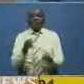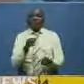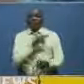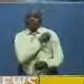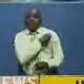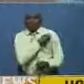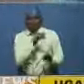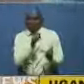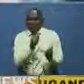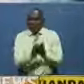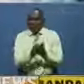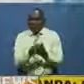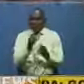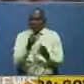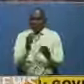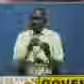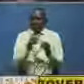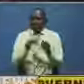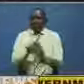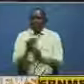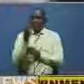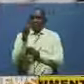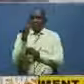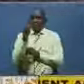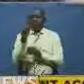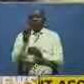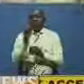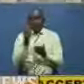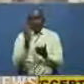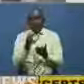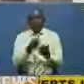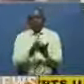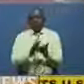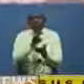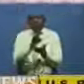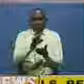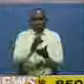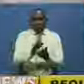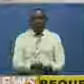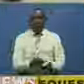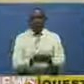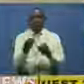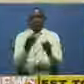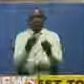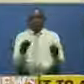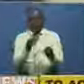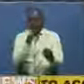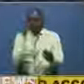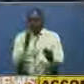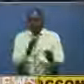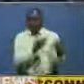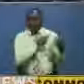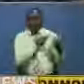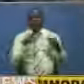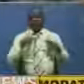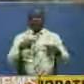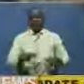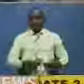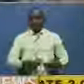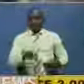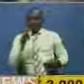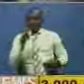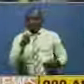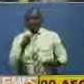each unit will cost over $16 million, covering 15 acres of land. The Minister for Health, Mr.